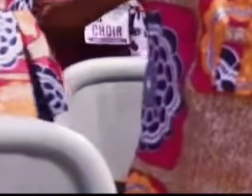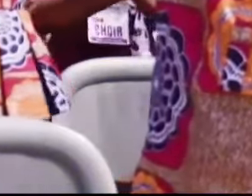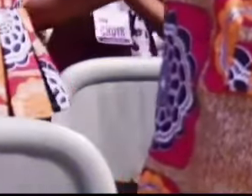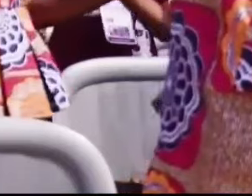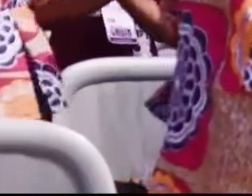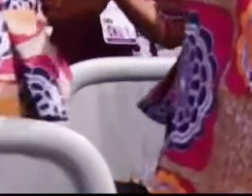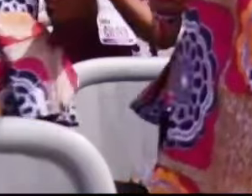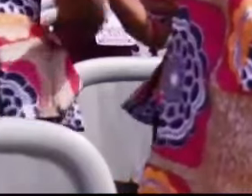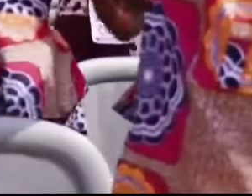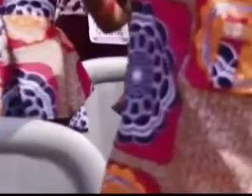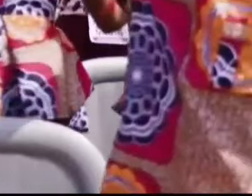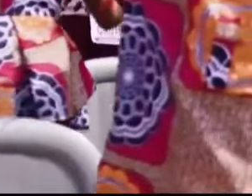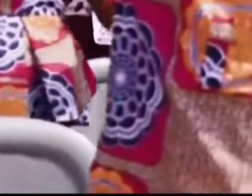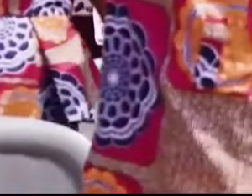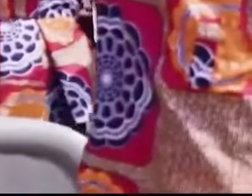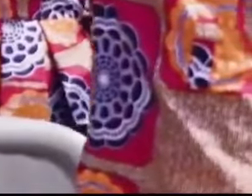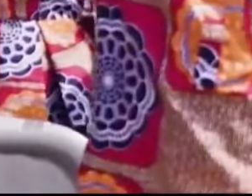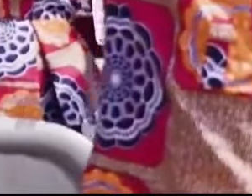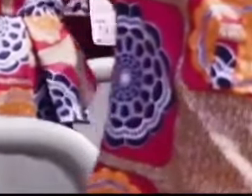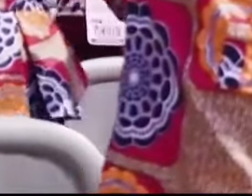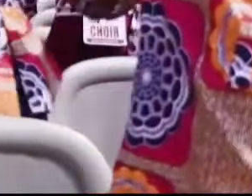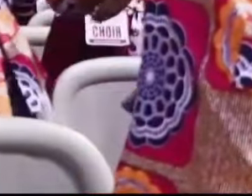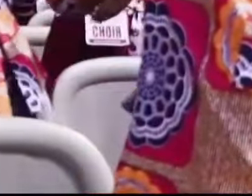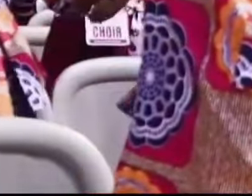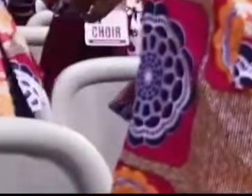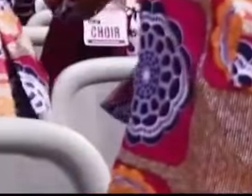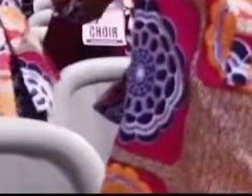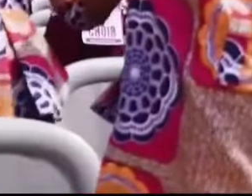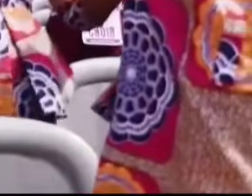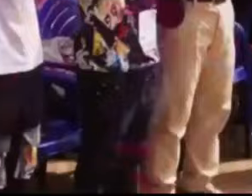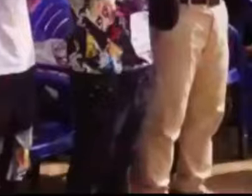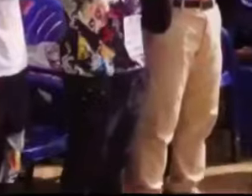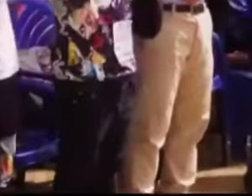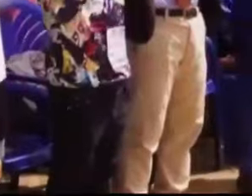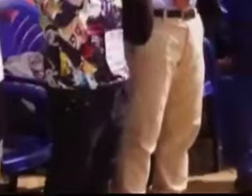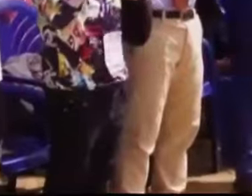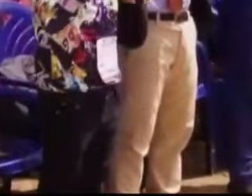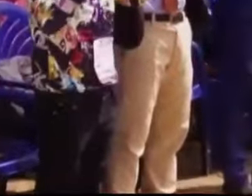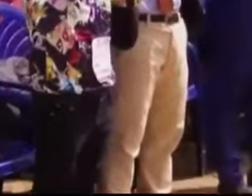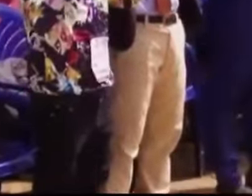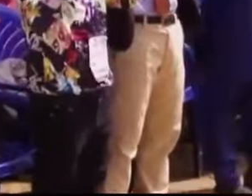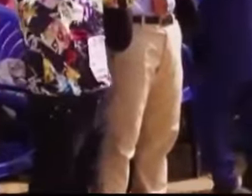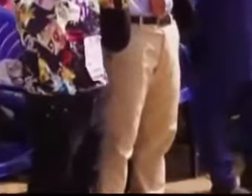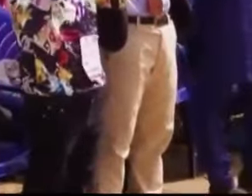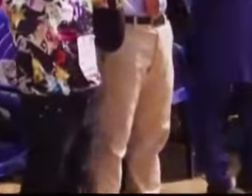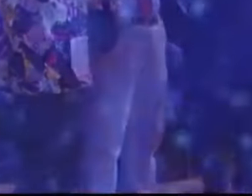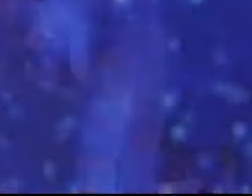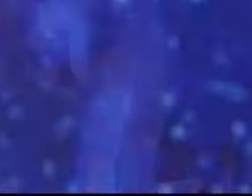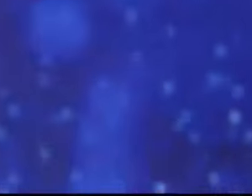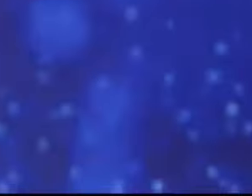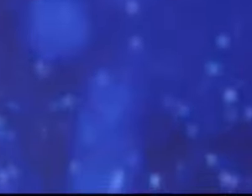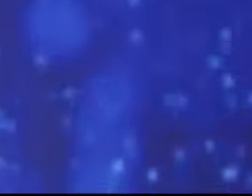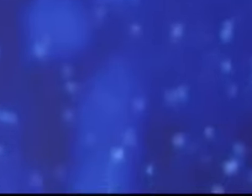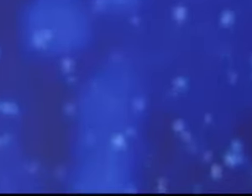Yeah. Raise up that hand. Father, in Jesus' name, you are the God of all